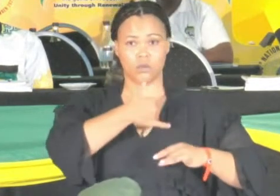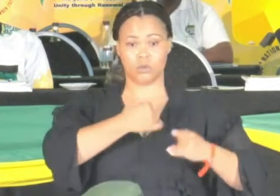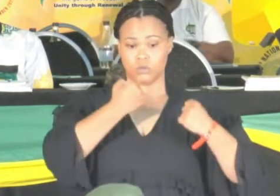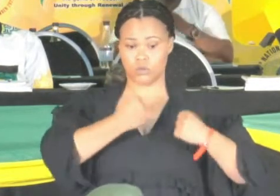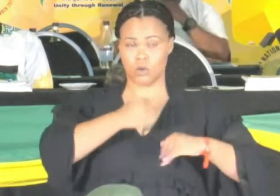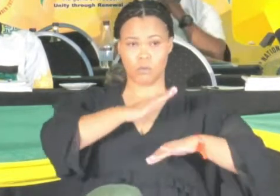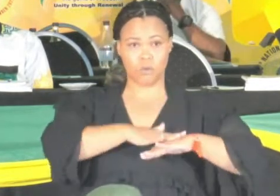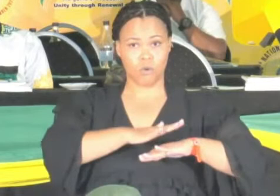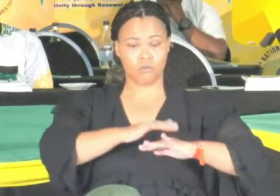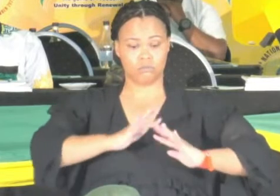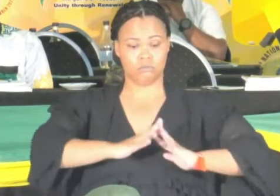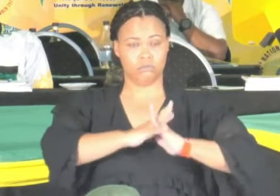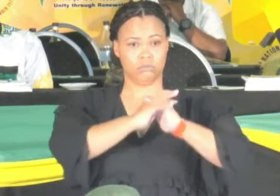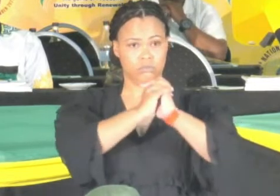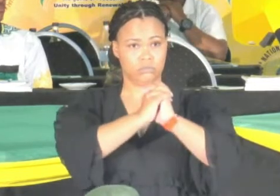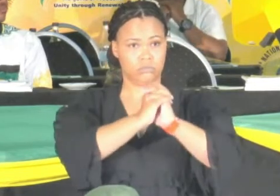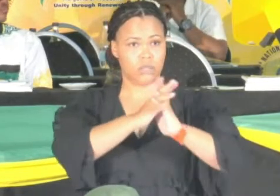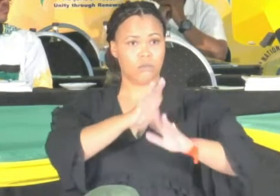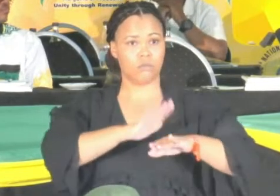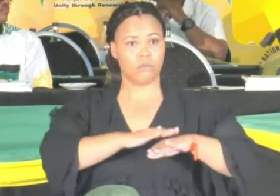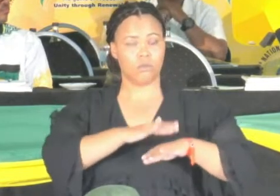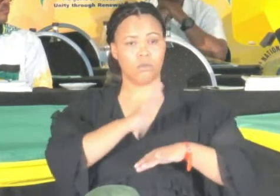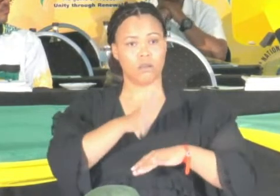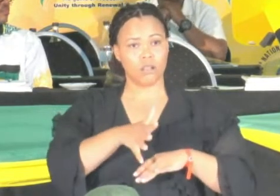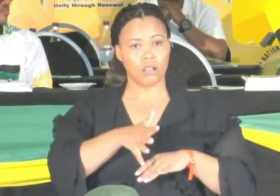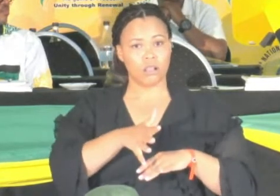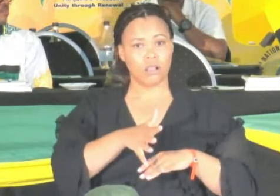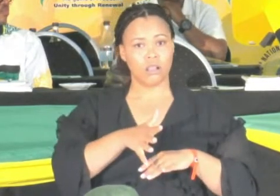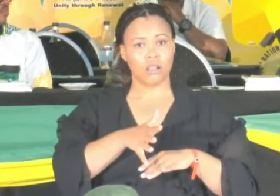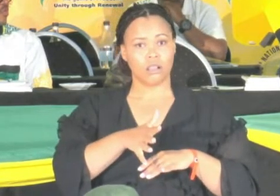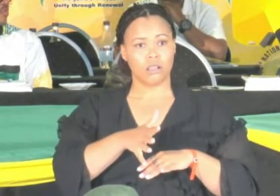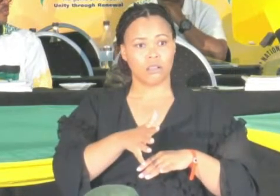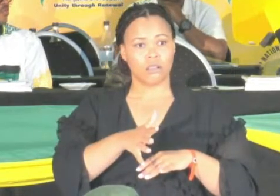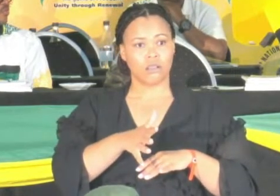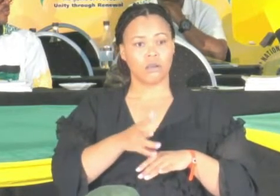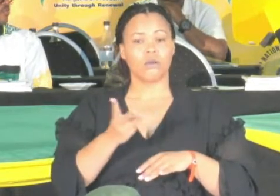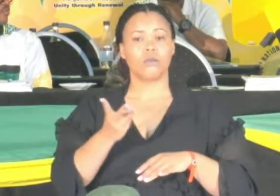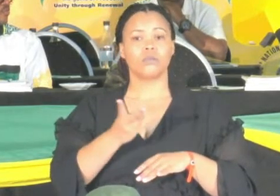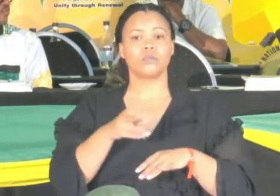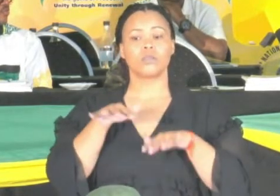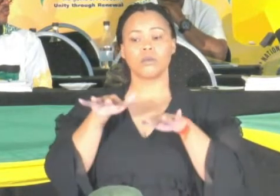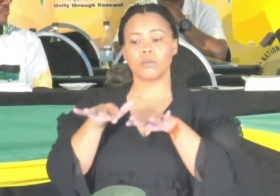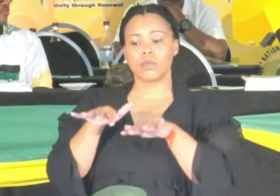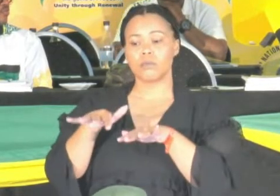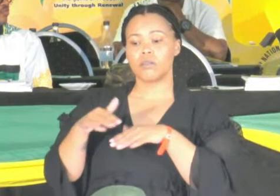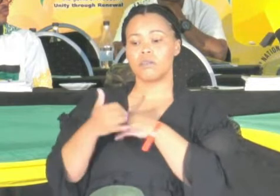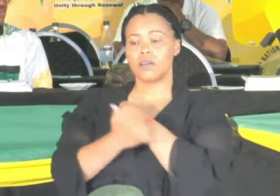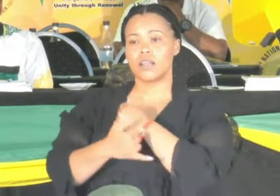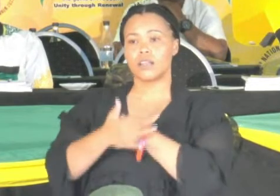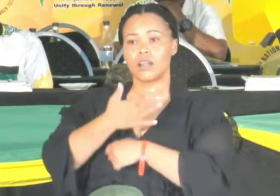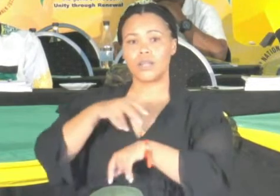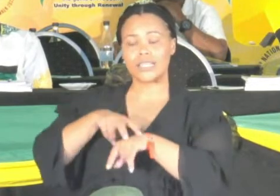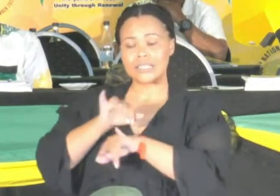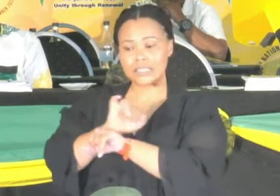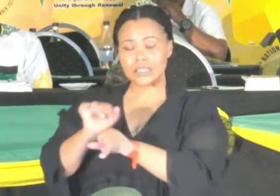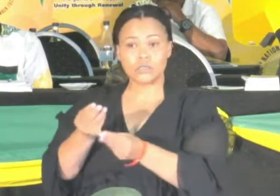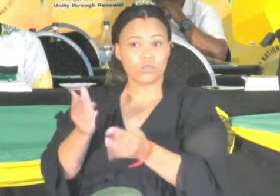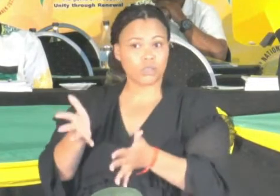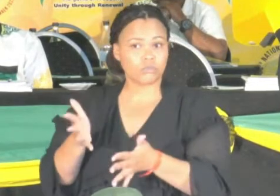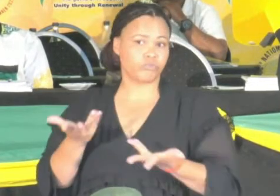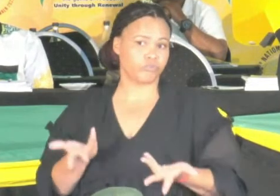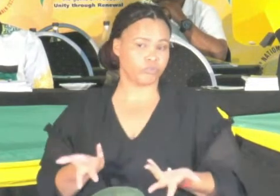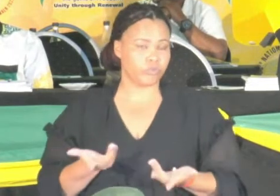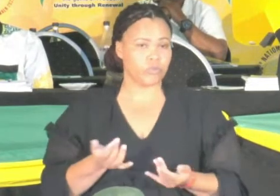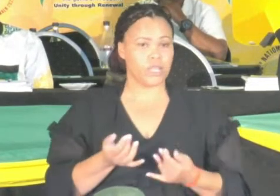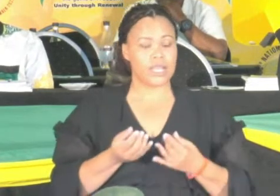more effective in meeting the needs of the people of our country. The